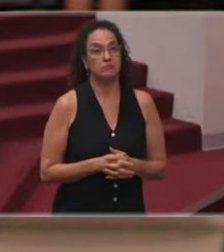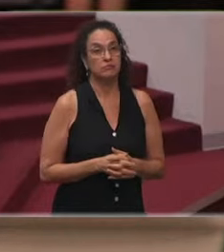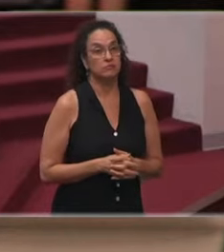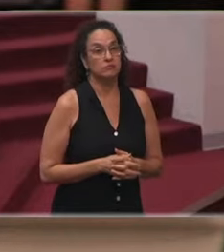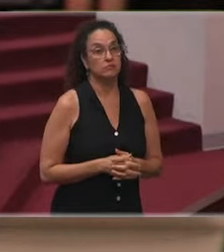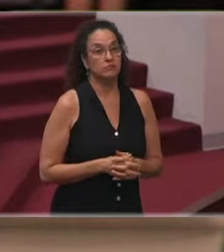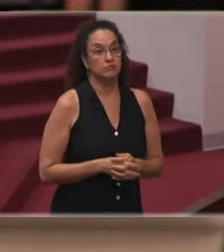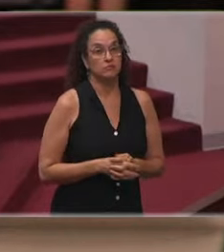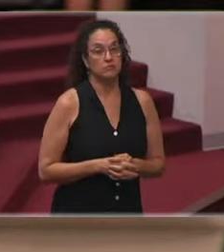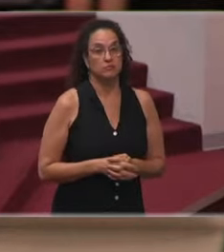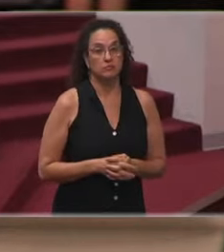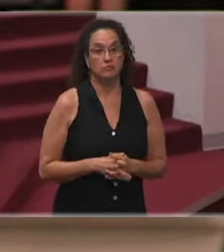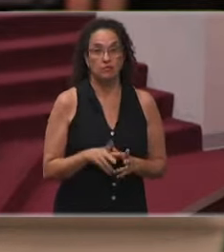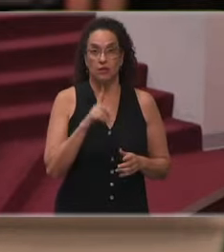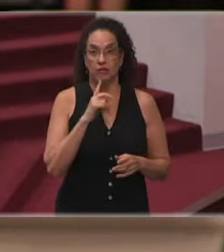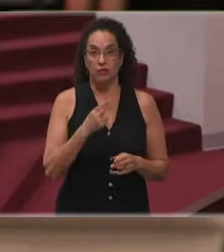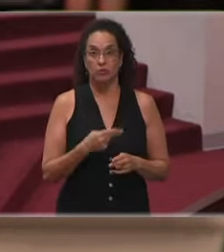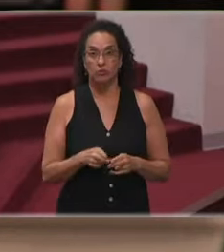briefly,